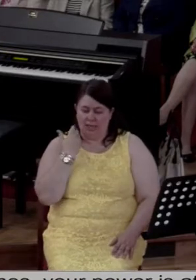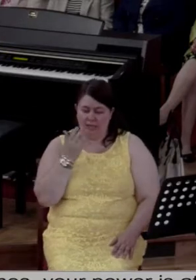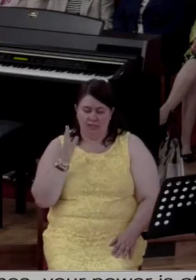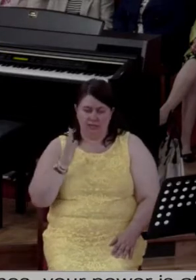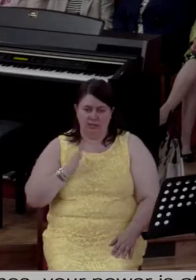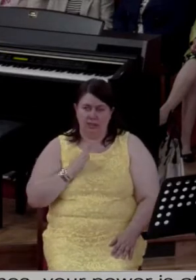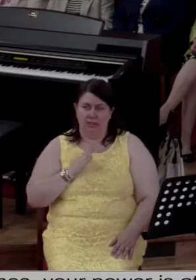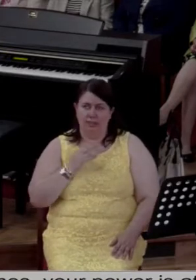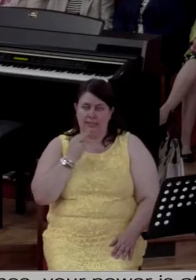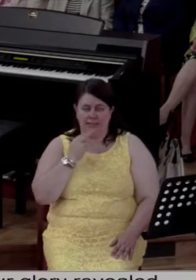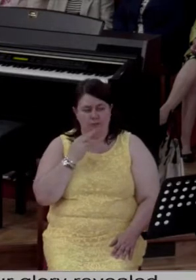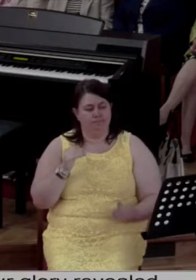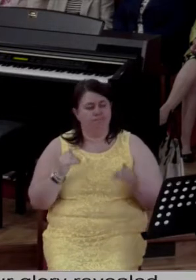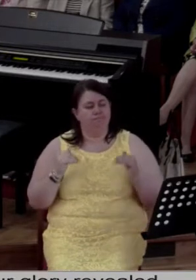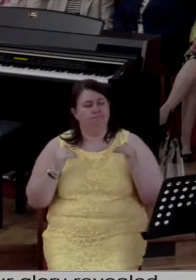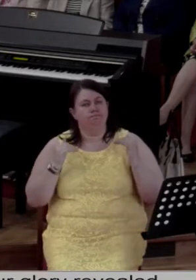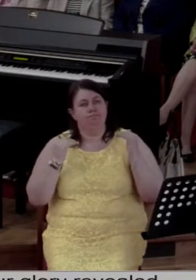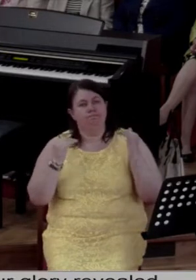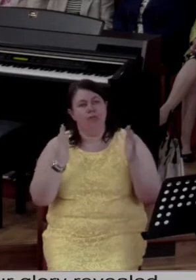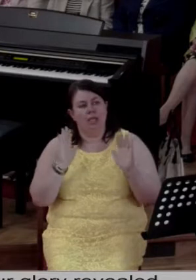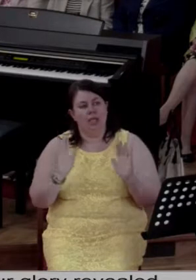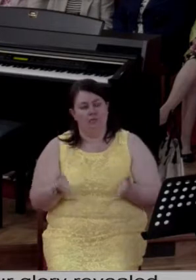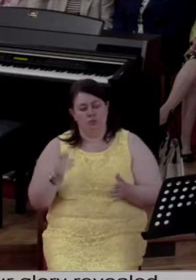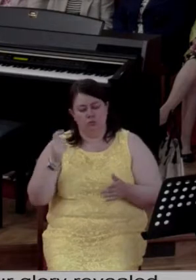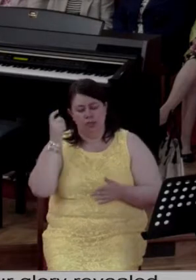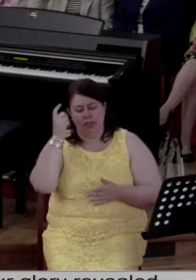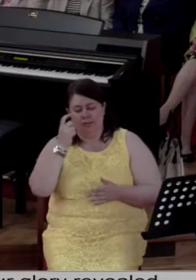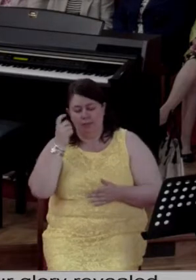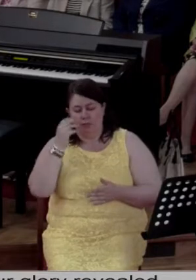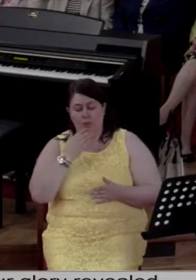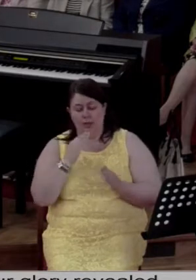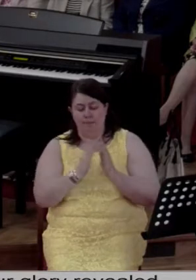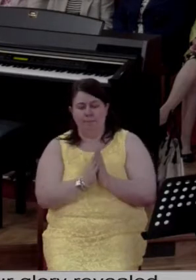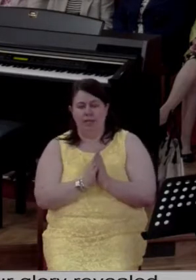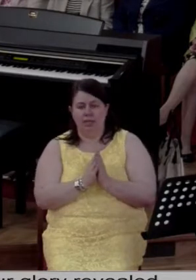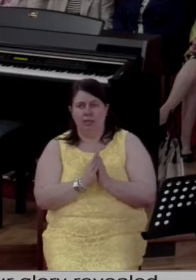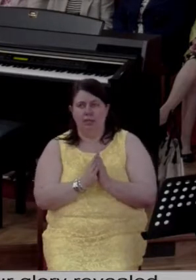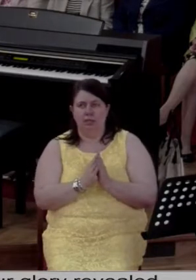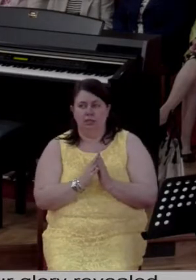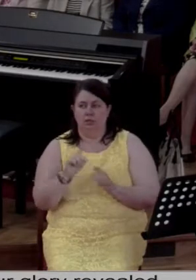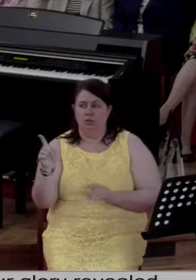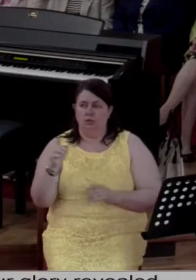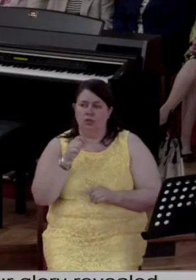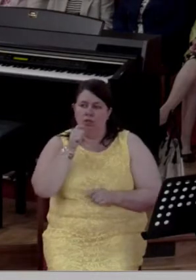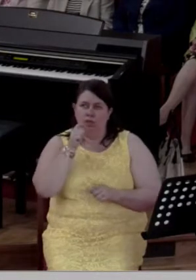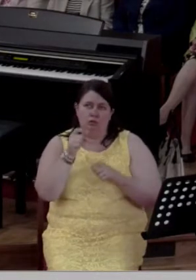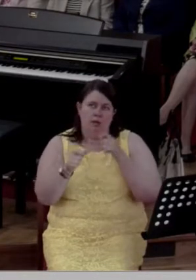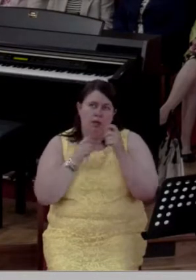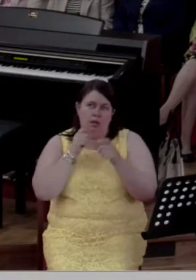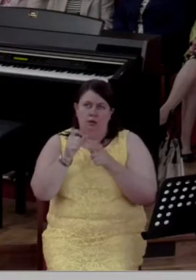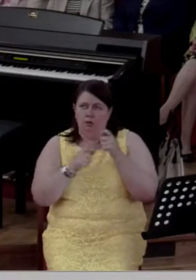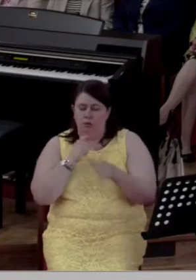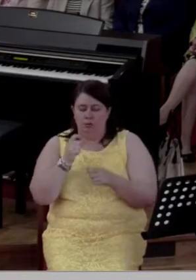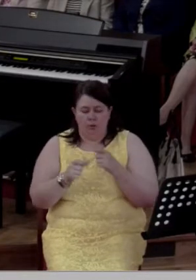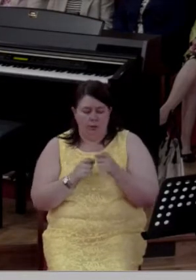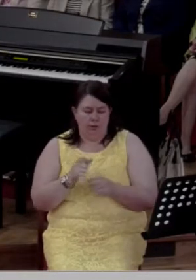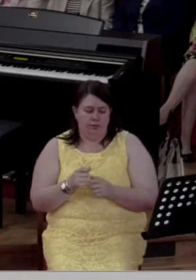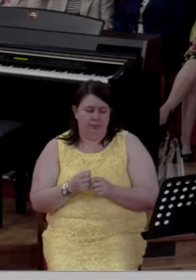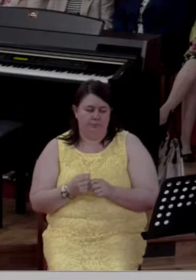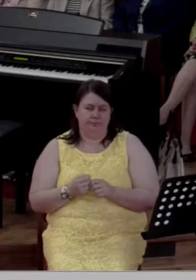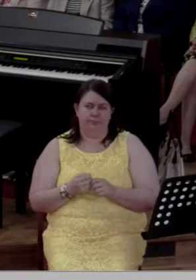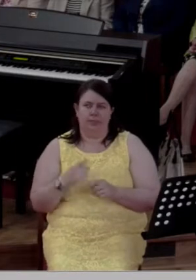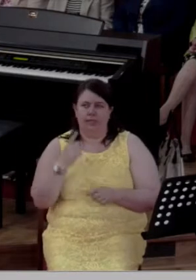to be given thought as we pray it, rather than simply prayed in what can sometimes sound